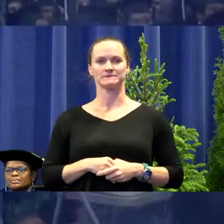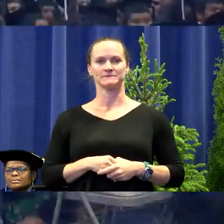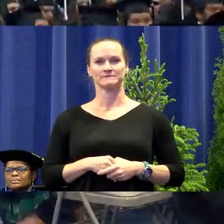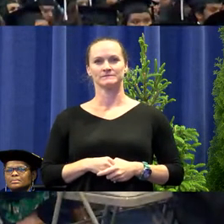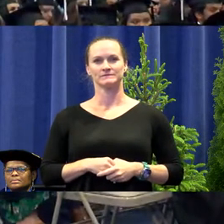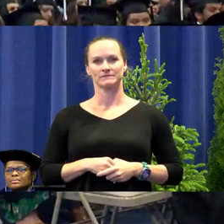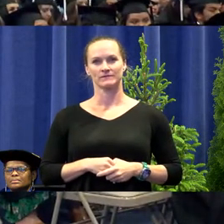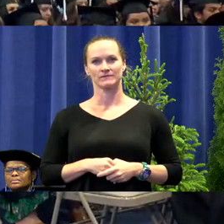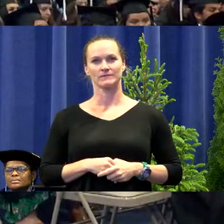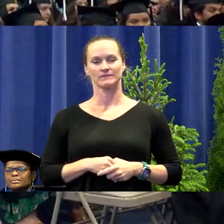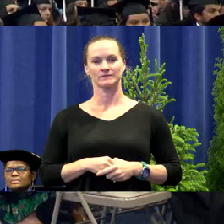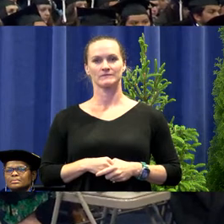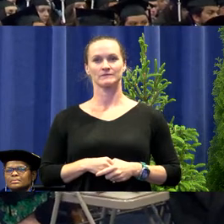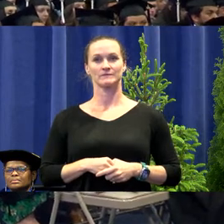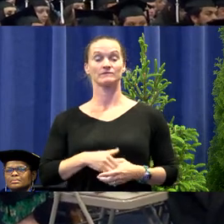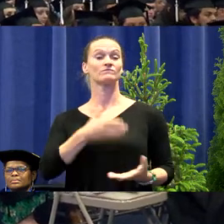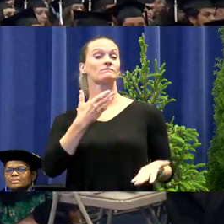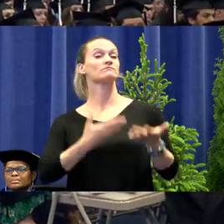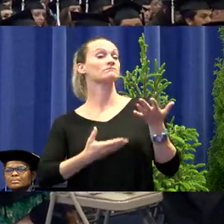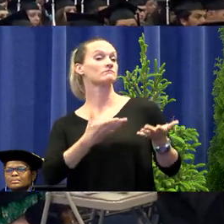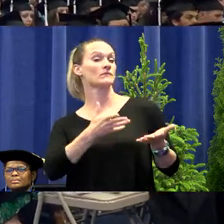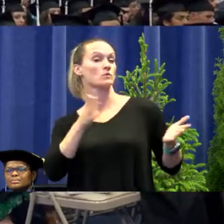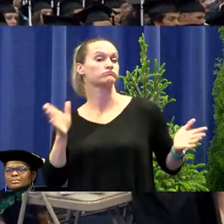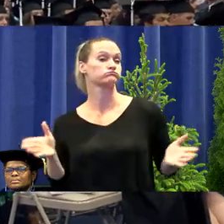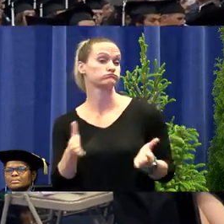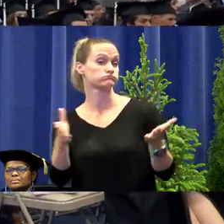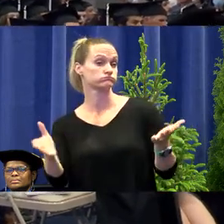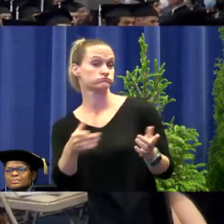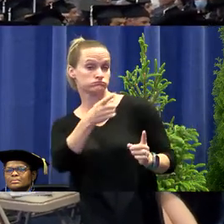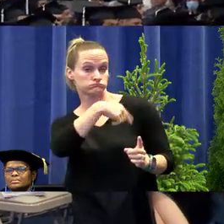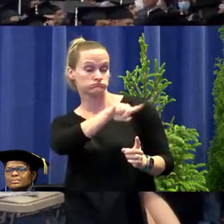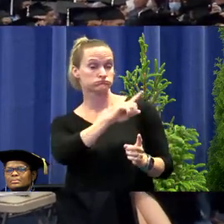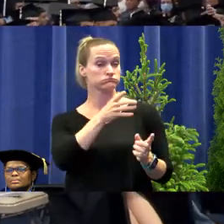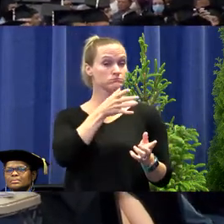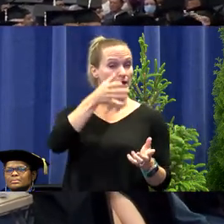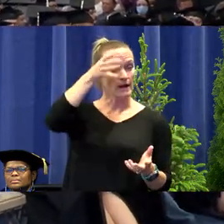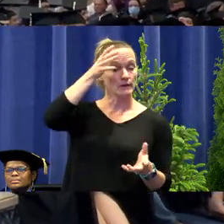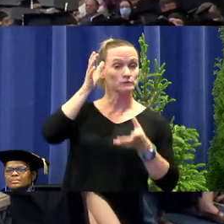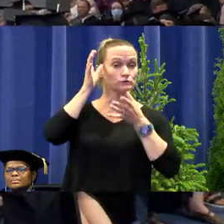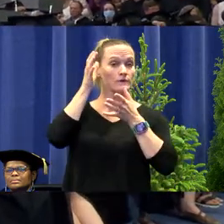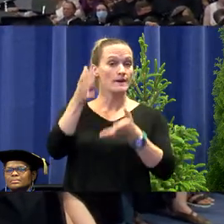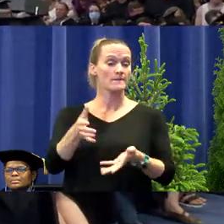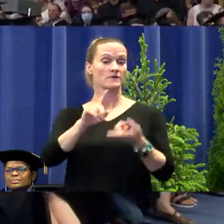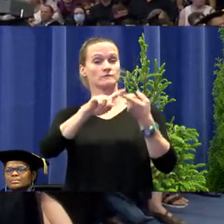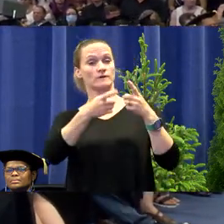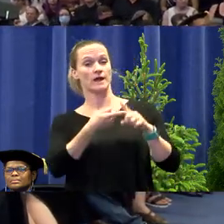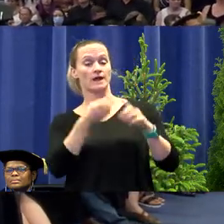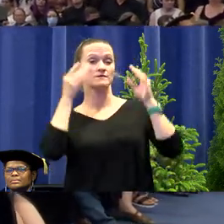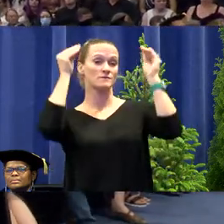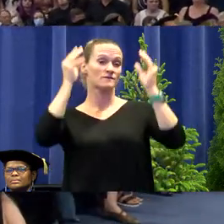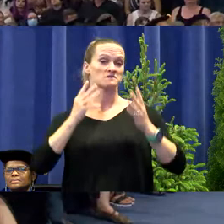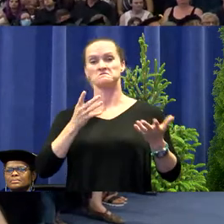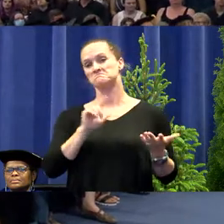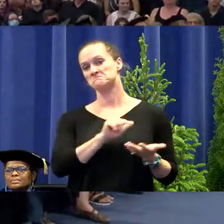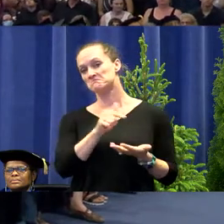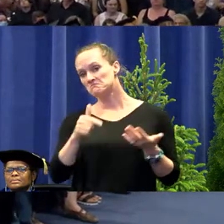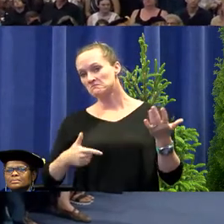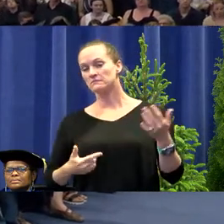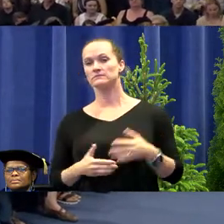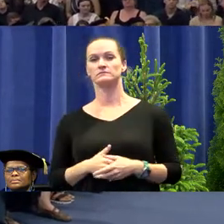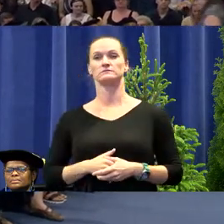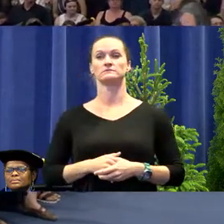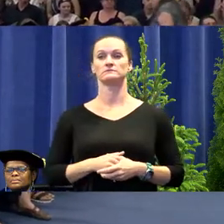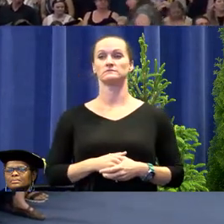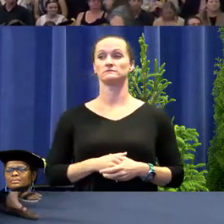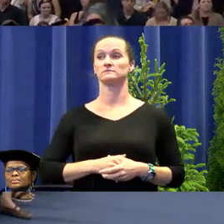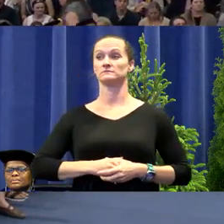ways. They might be parents, grandparents, friends, professors, or others. And by